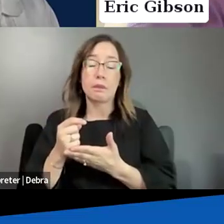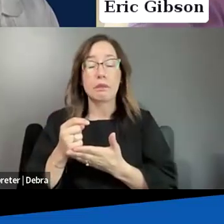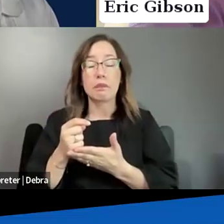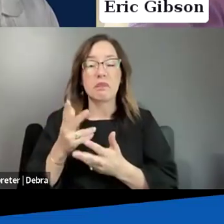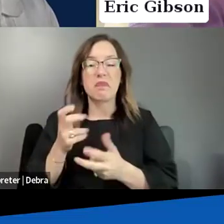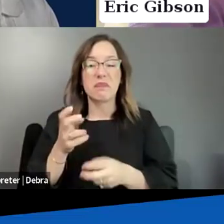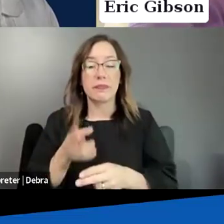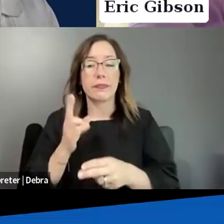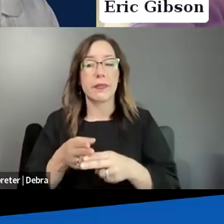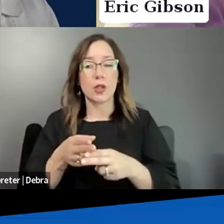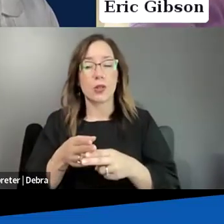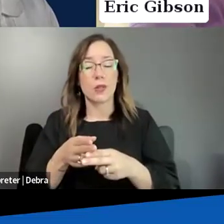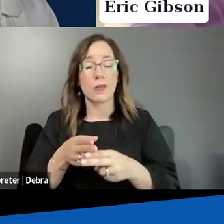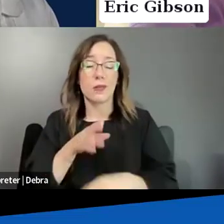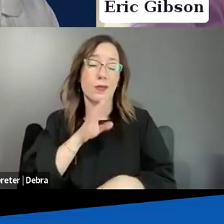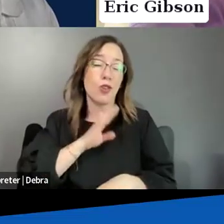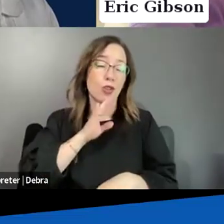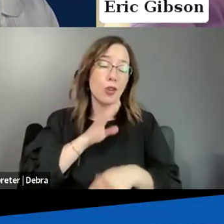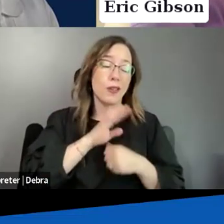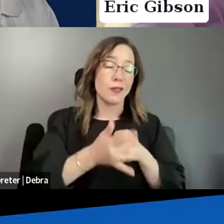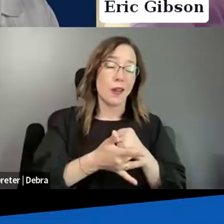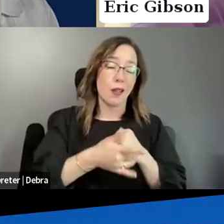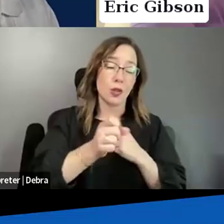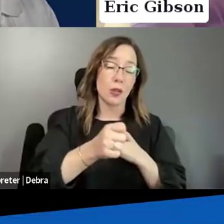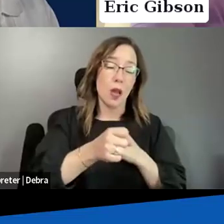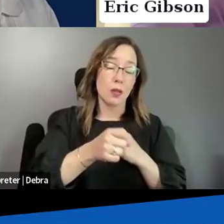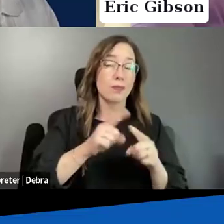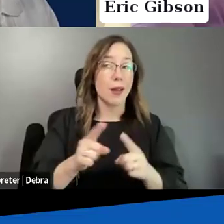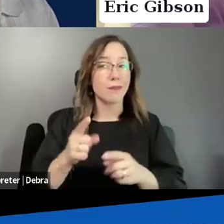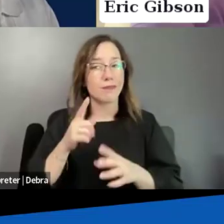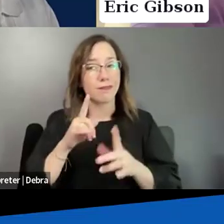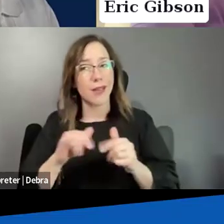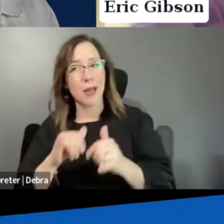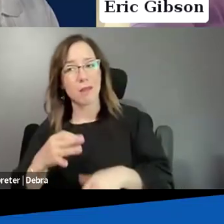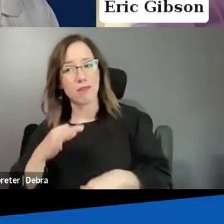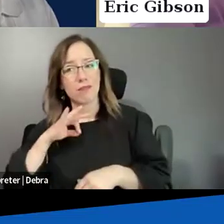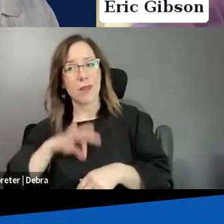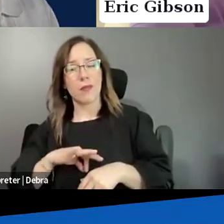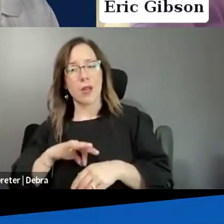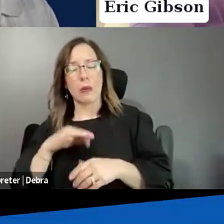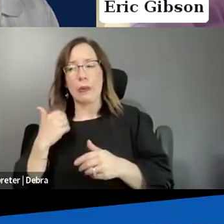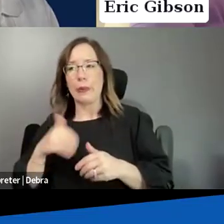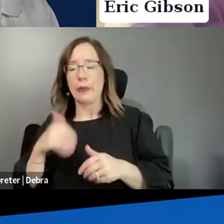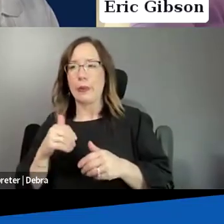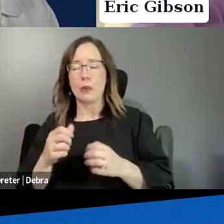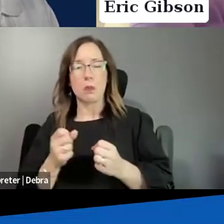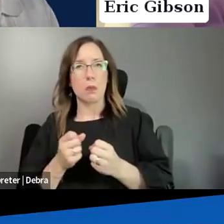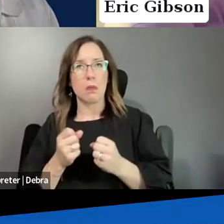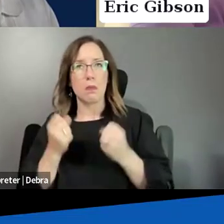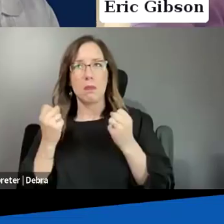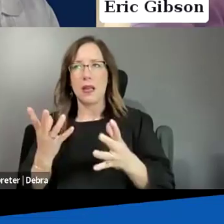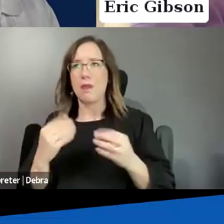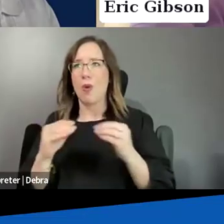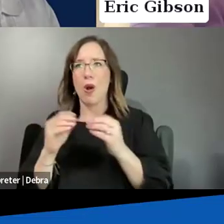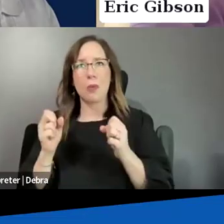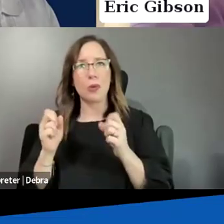to mention that as frustrating as technology is, it also, I feel like, has opened so many doors in terms